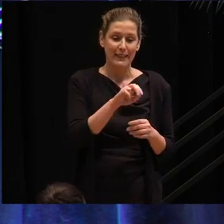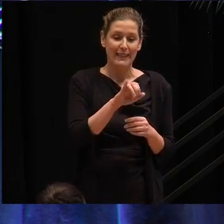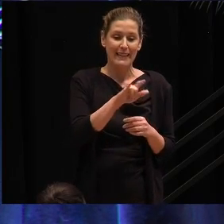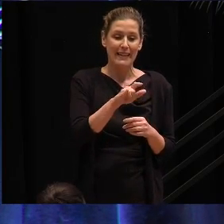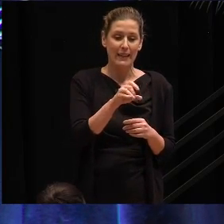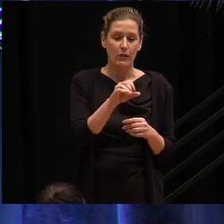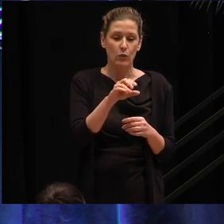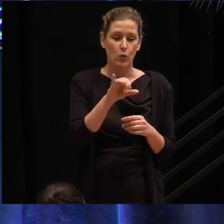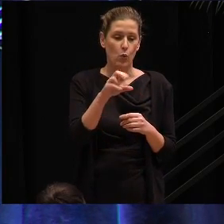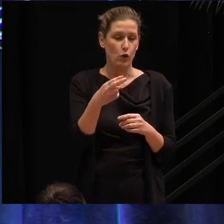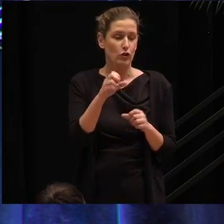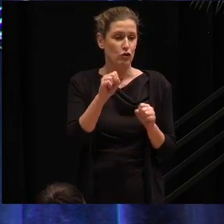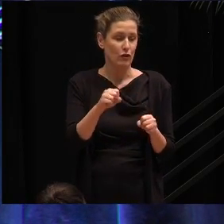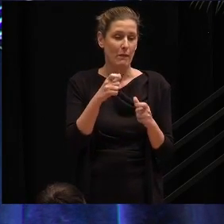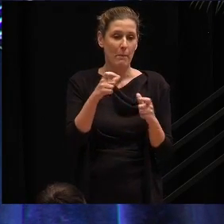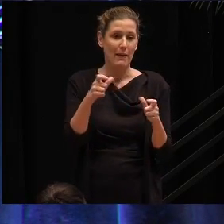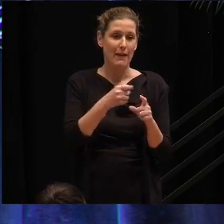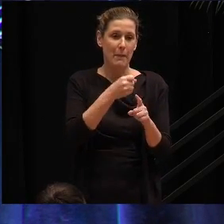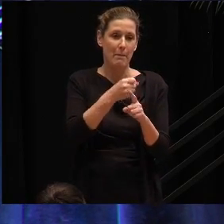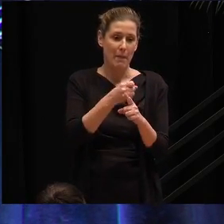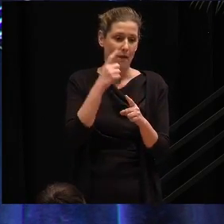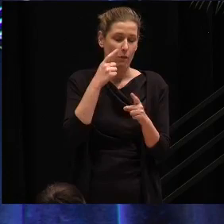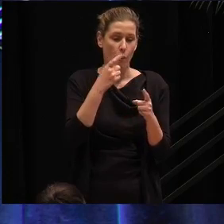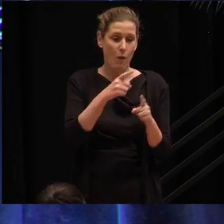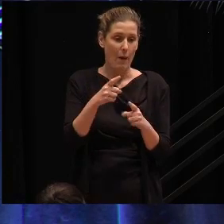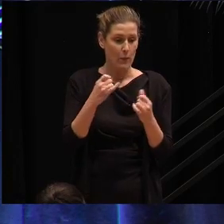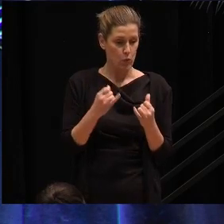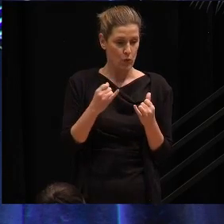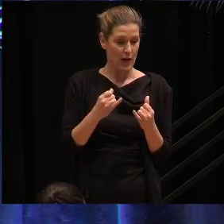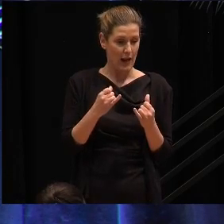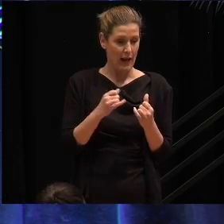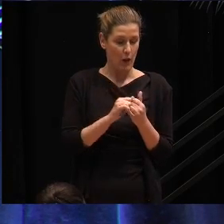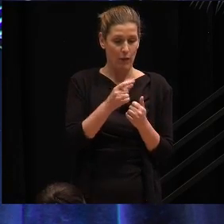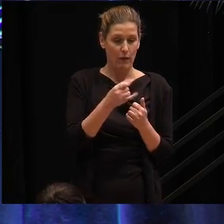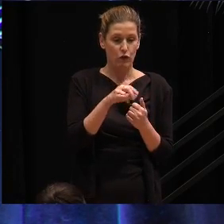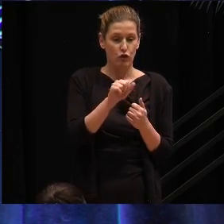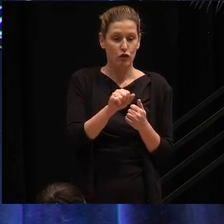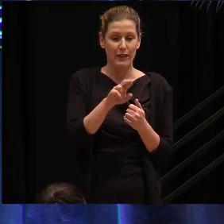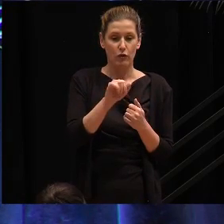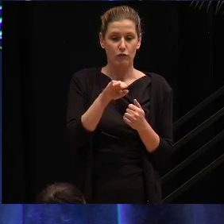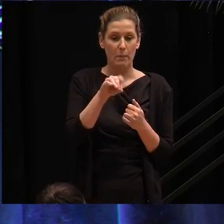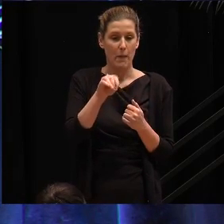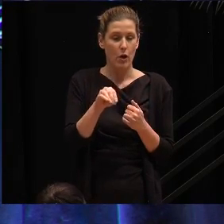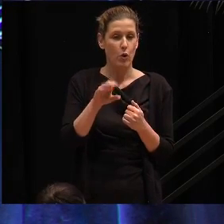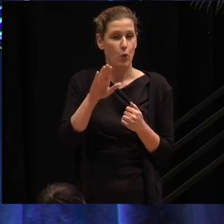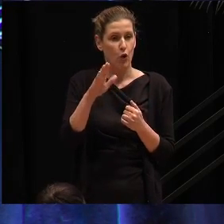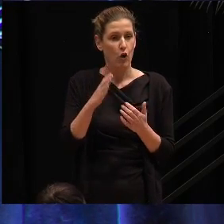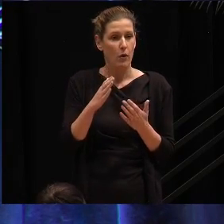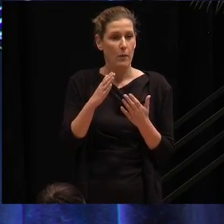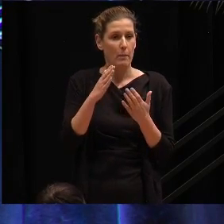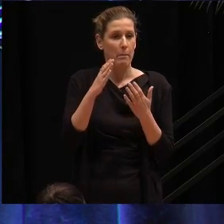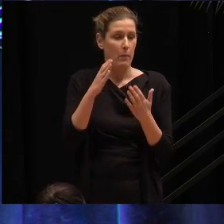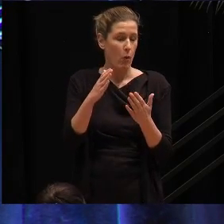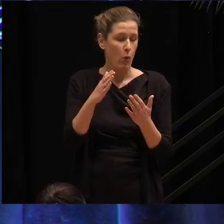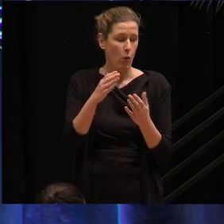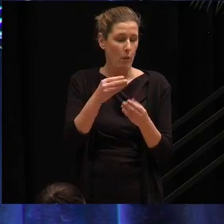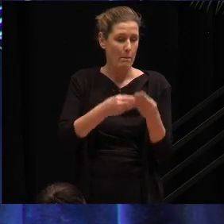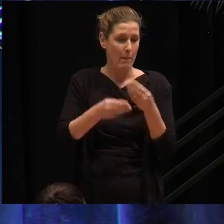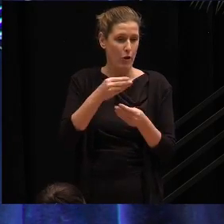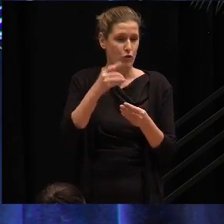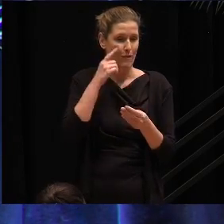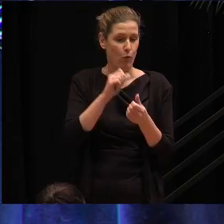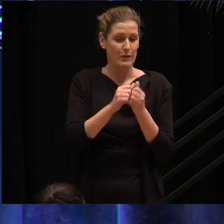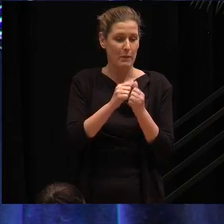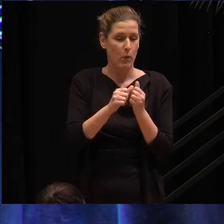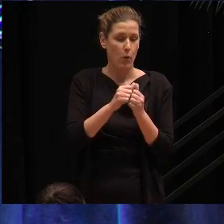have an impact on what happened today with Gina Raimondo's proposed budget for sports betting. You're